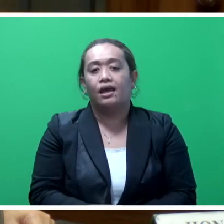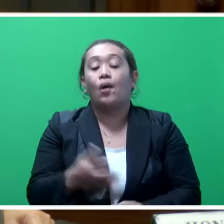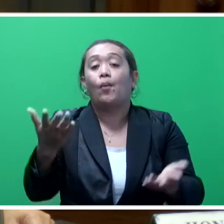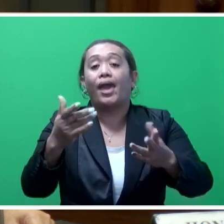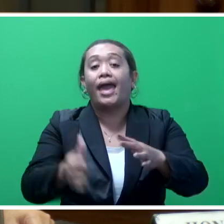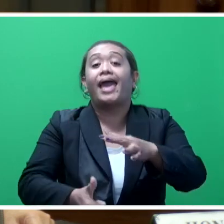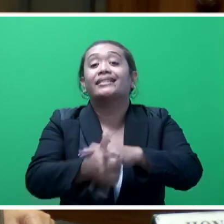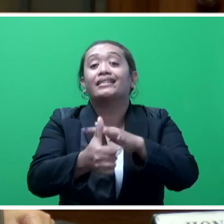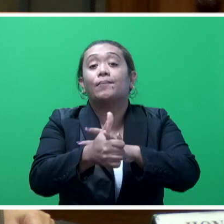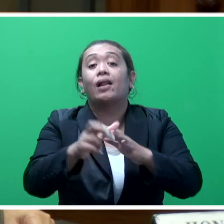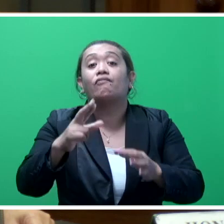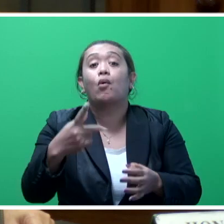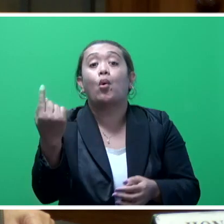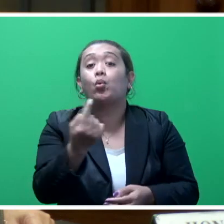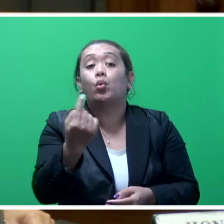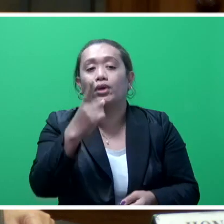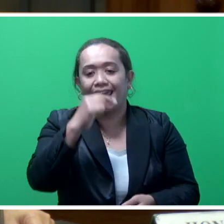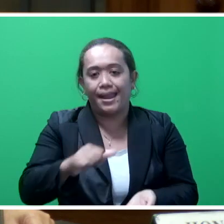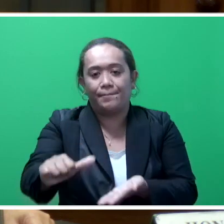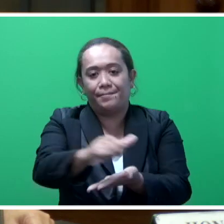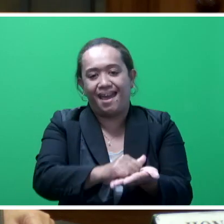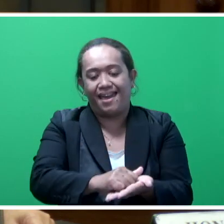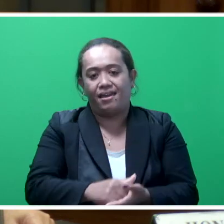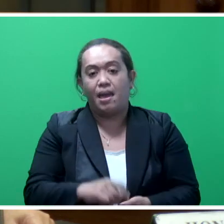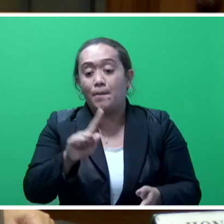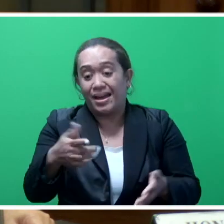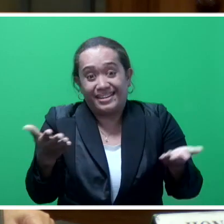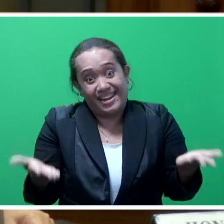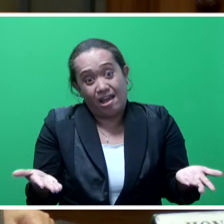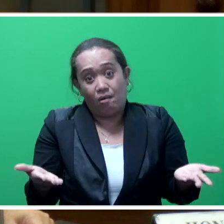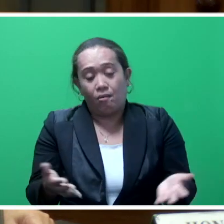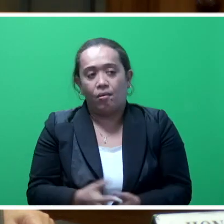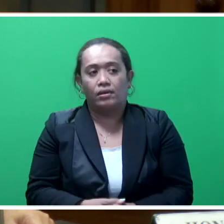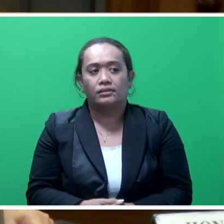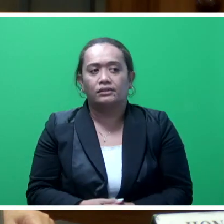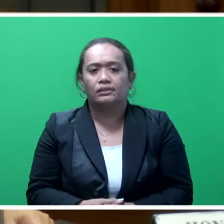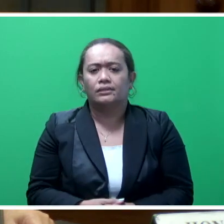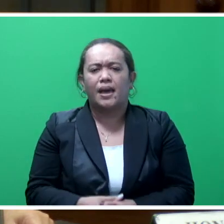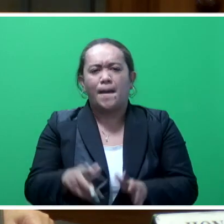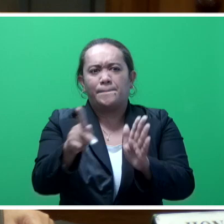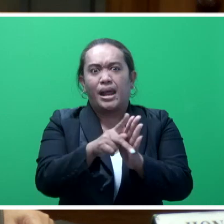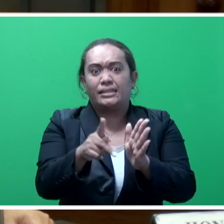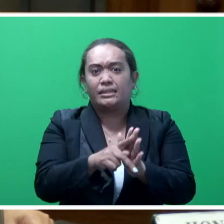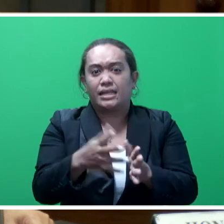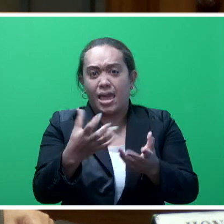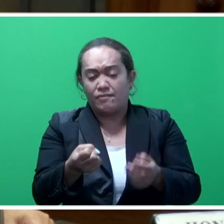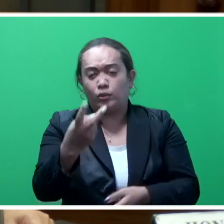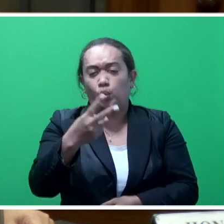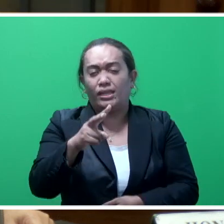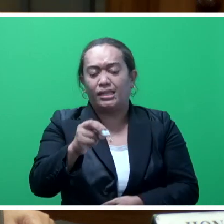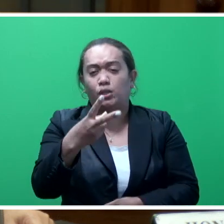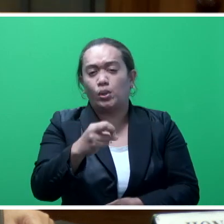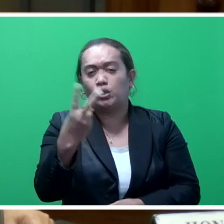to anyone who would want to buy. So Speaker, at the moment, lamb meat prices go on to about $20, $21,